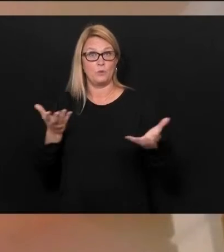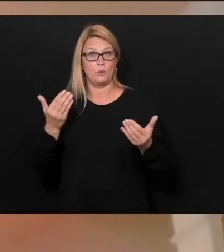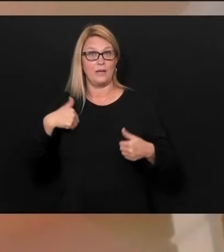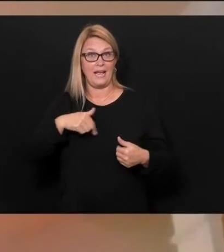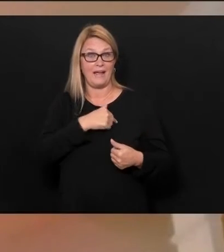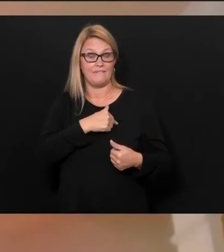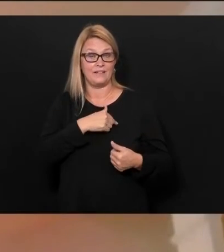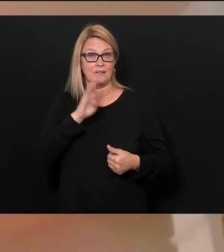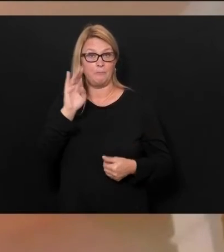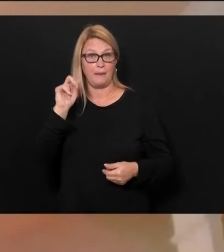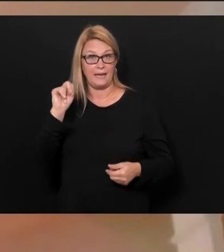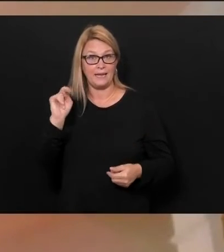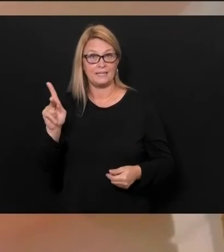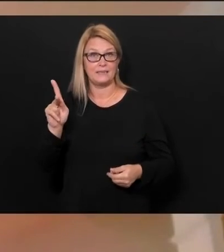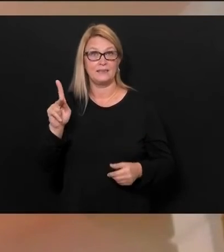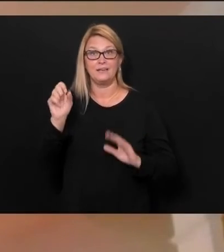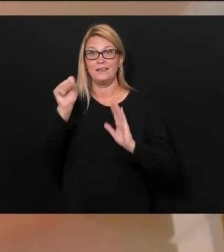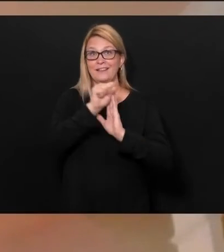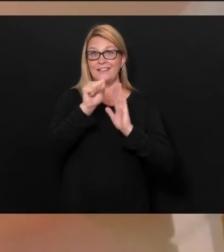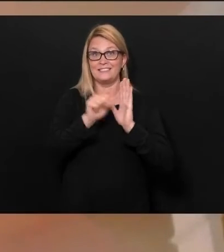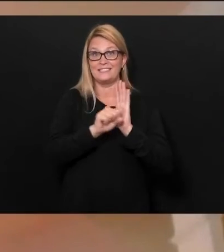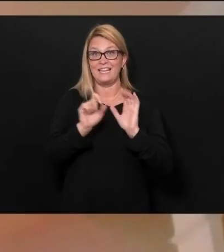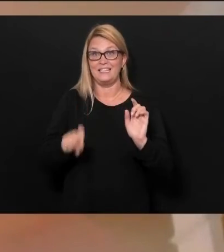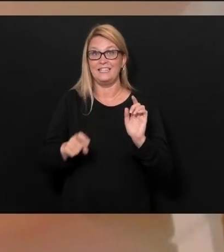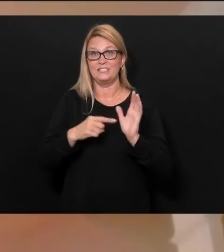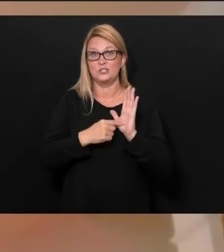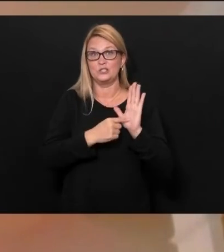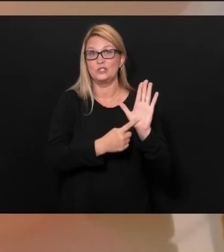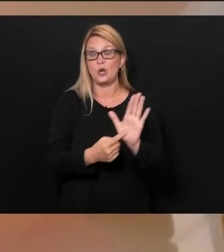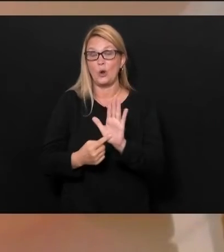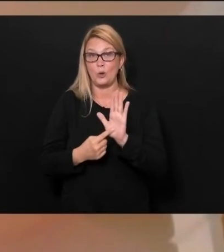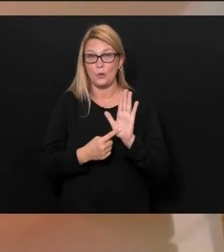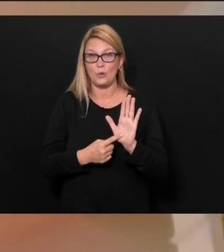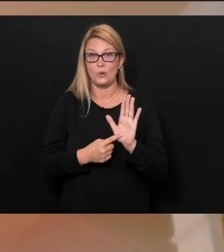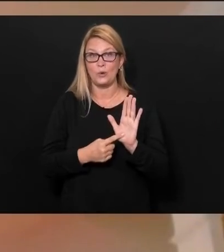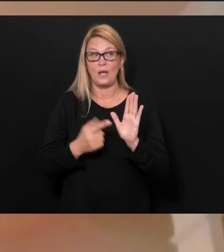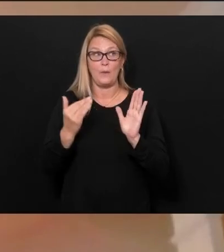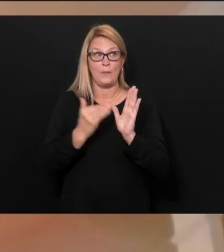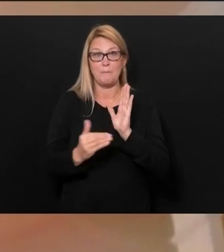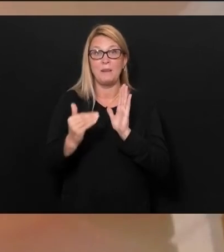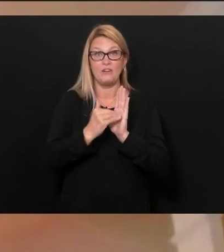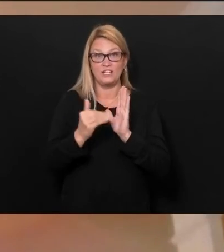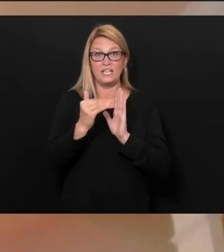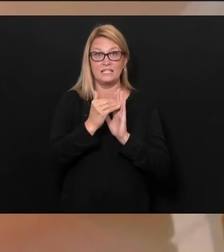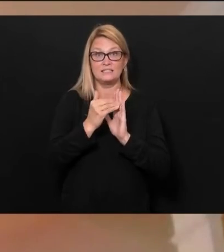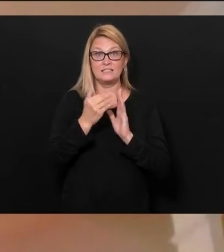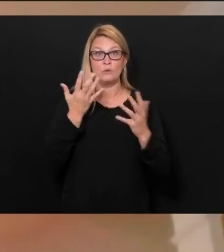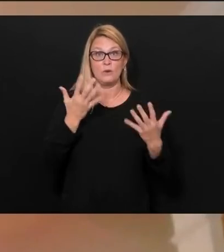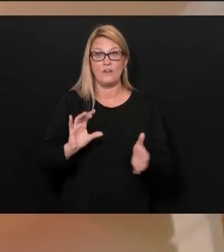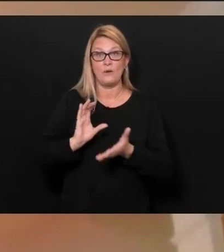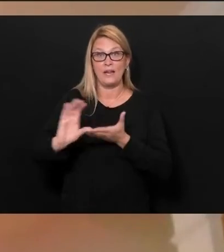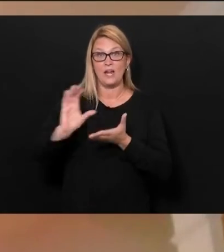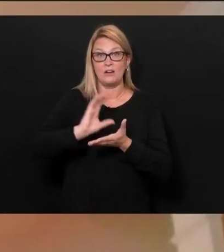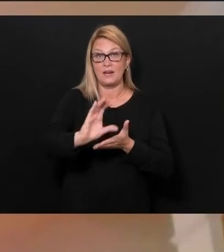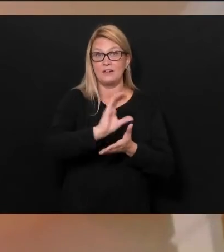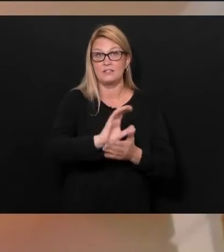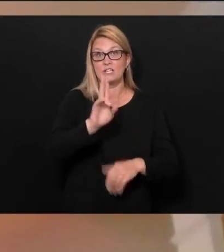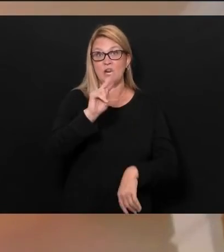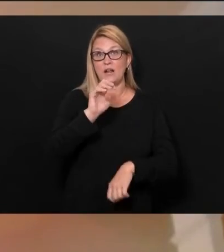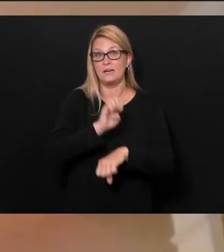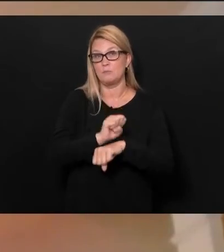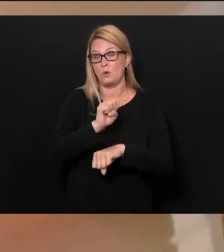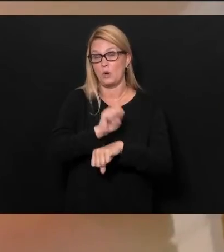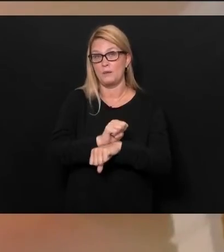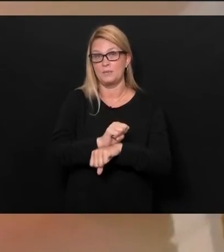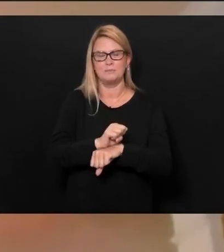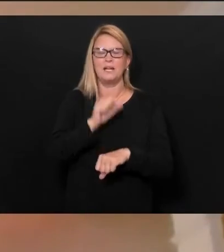bank, whether the state needs to demonstrate what it's done with the millions of dollars allocated to unemployment benefits, not